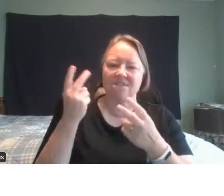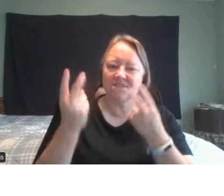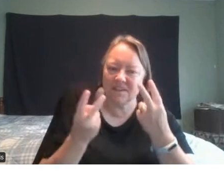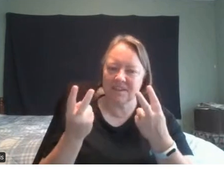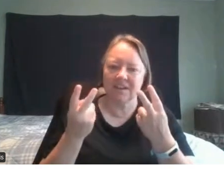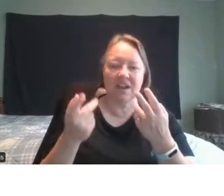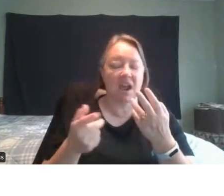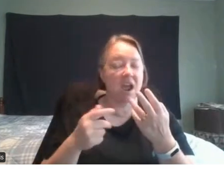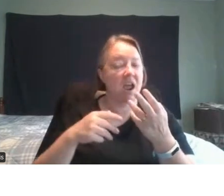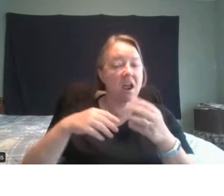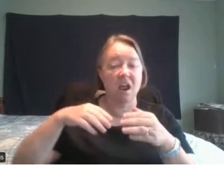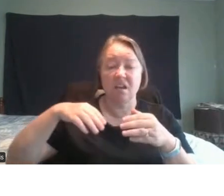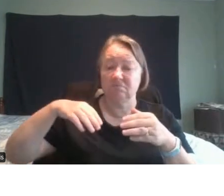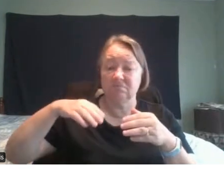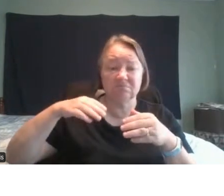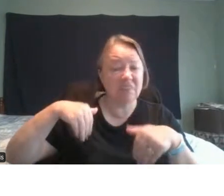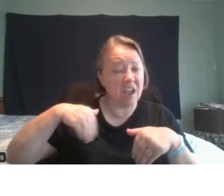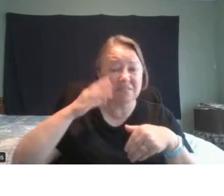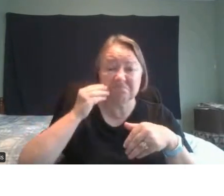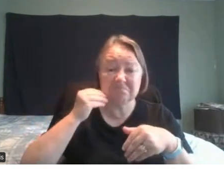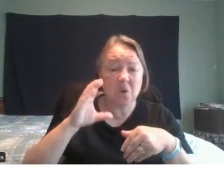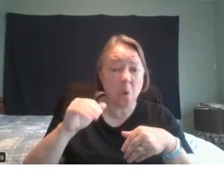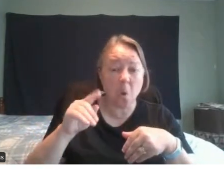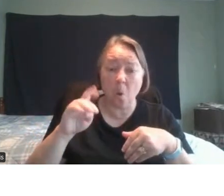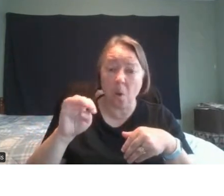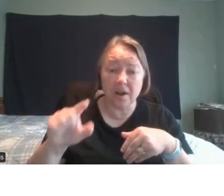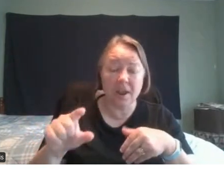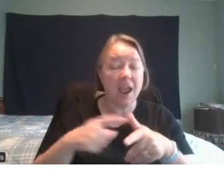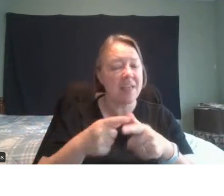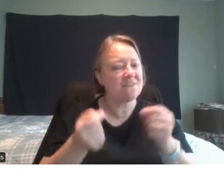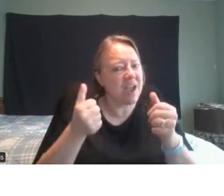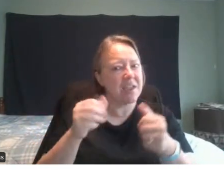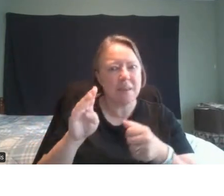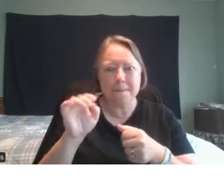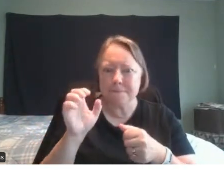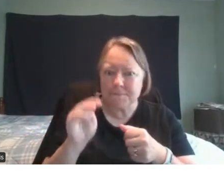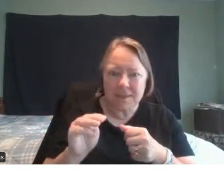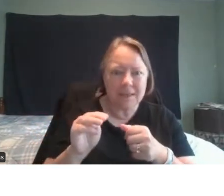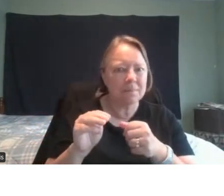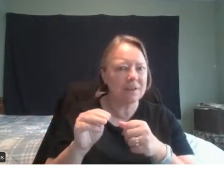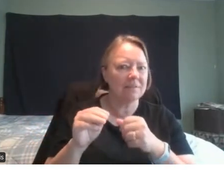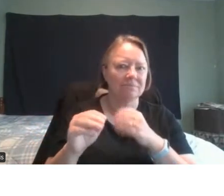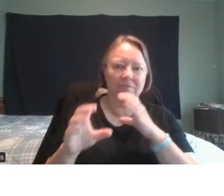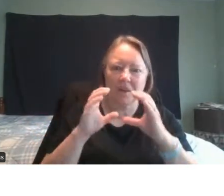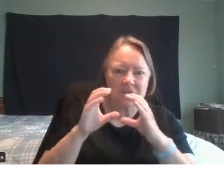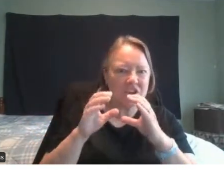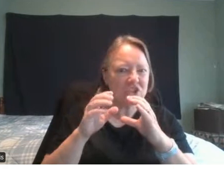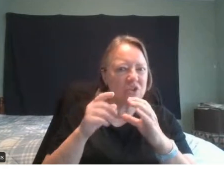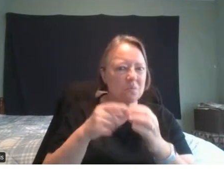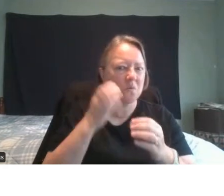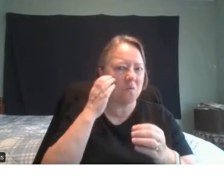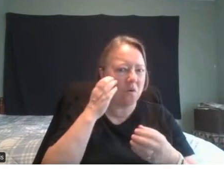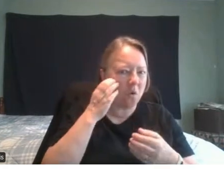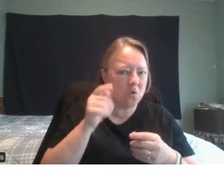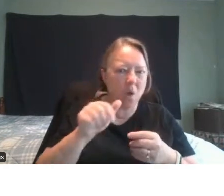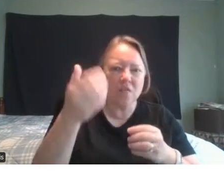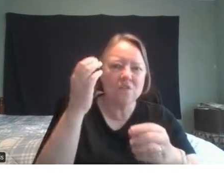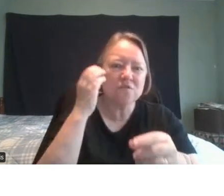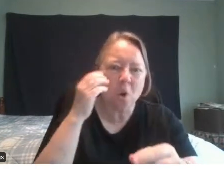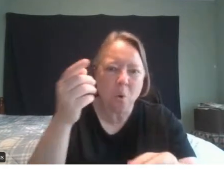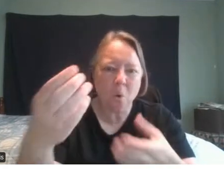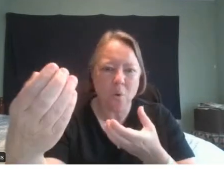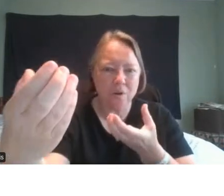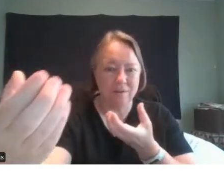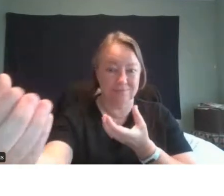done coding before. Very quickly, they were beaming, having conversations across phones. So in terms of